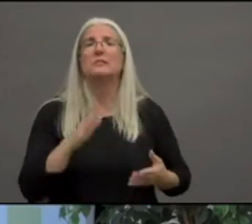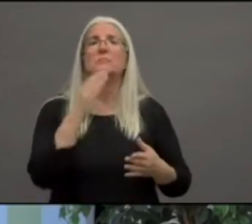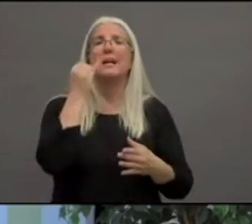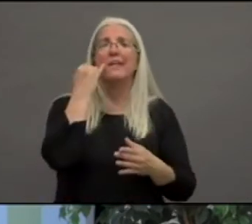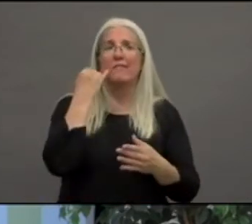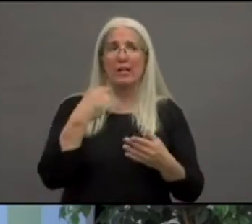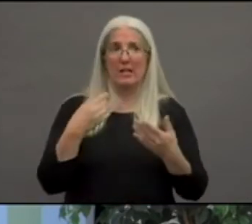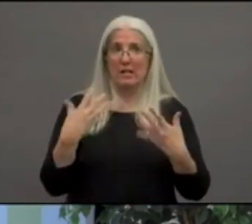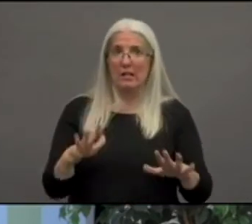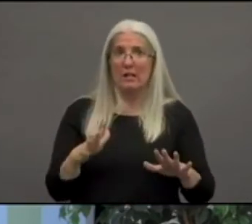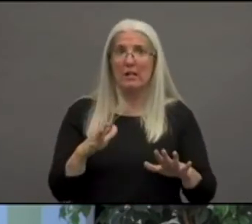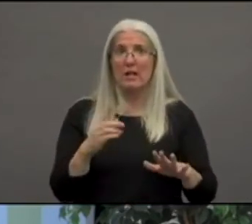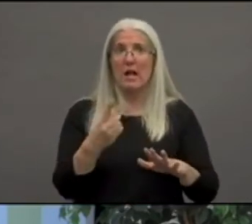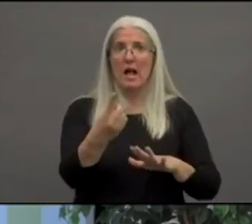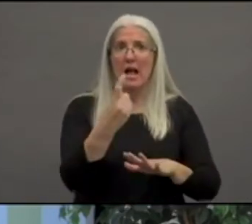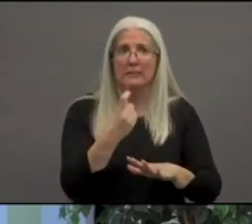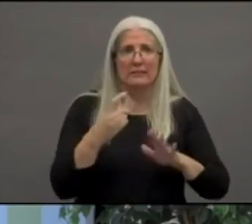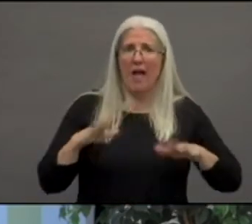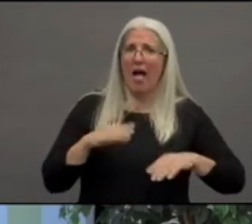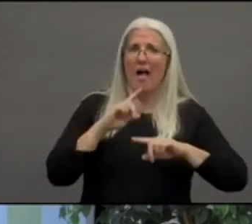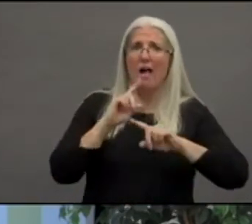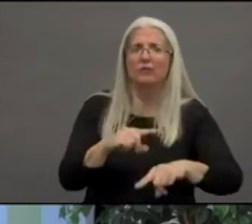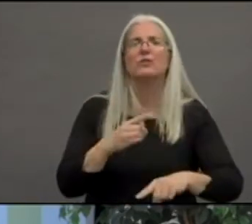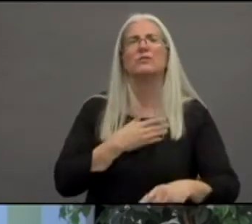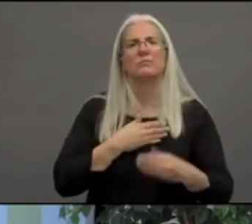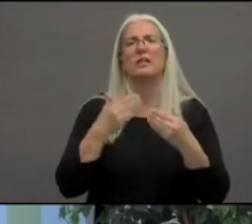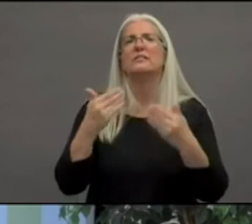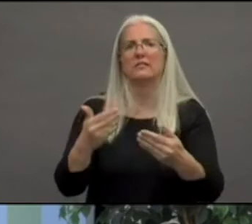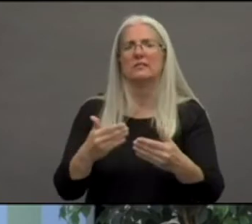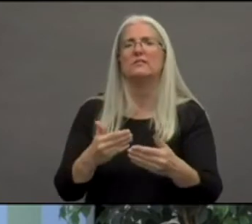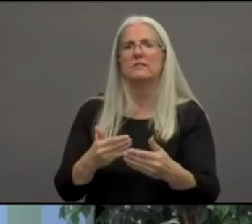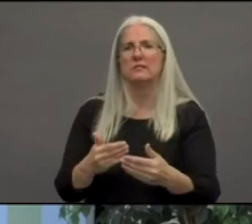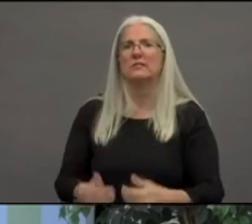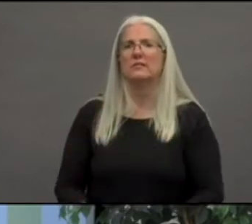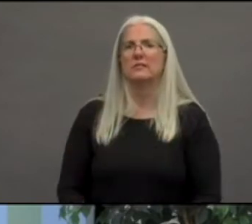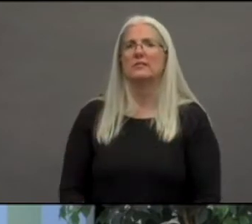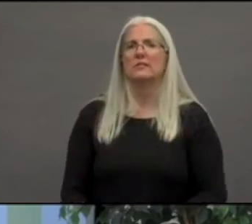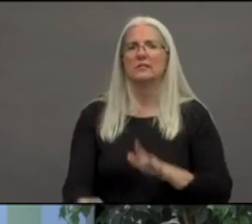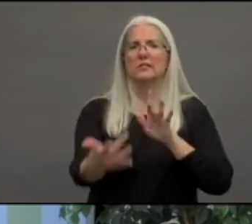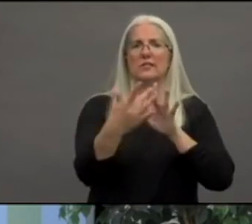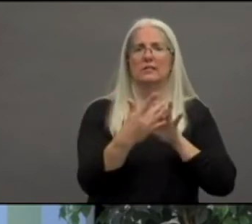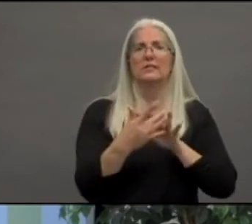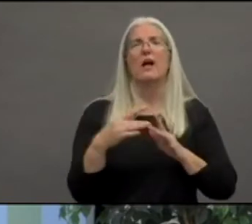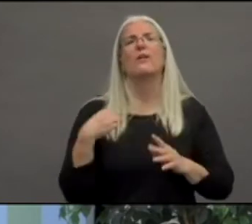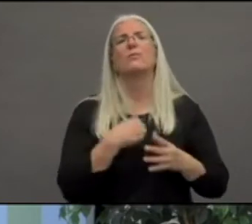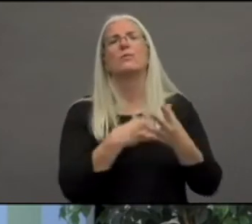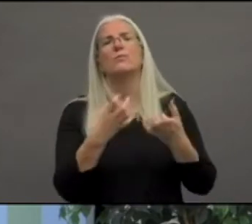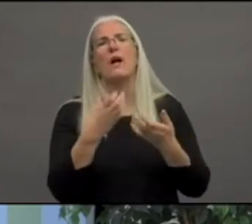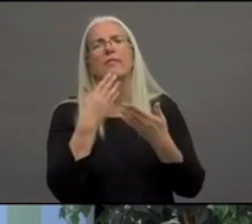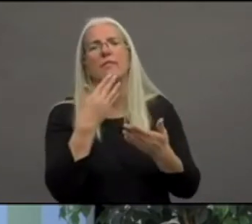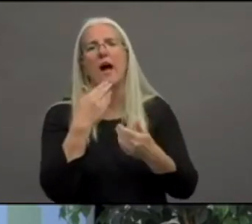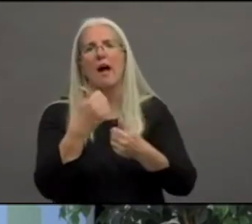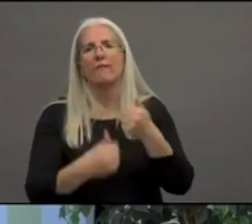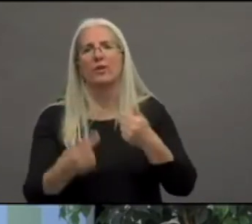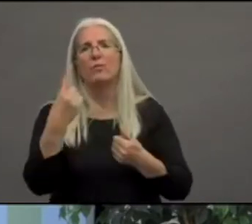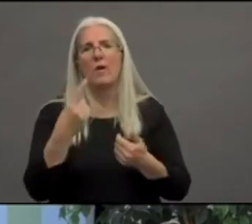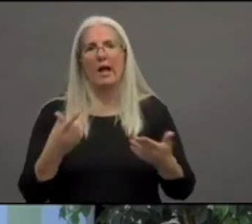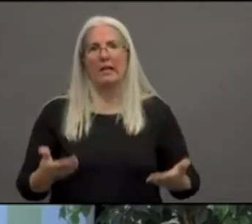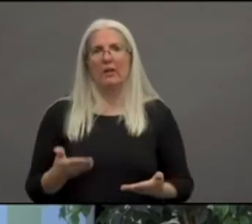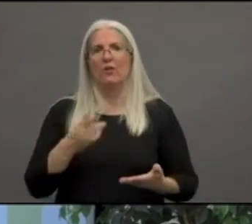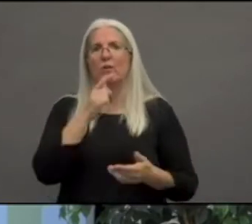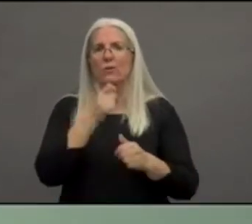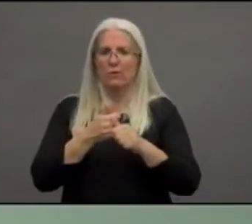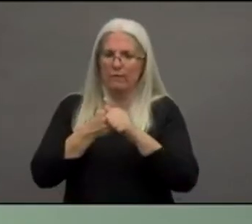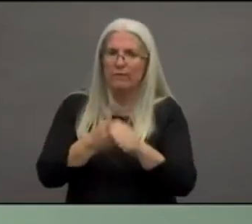thoughts? Yes, we definitely want to thank everybody out there who has been keeping the social distancing protocols.